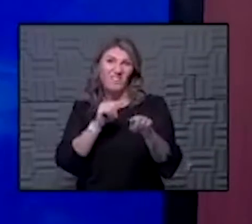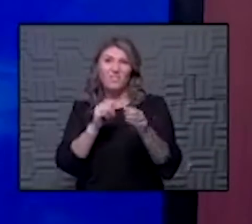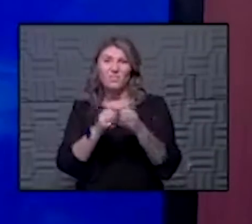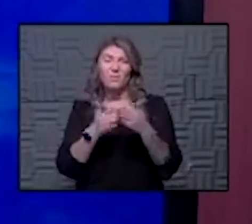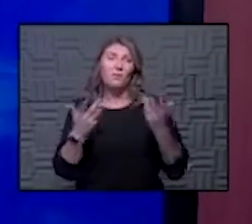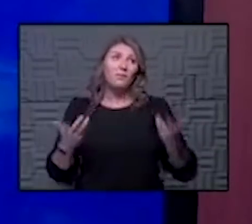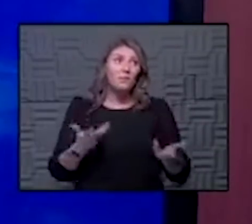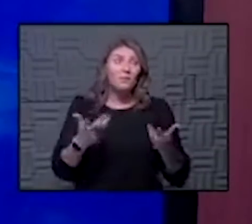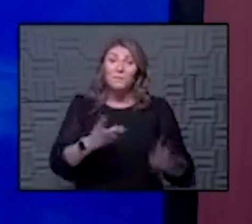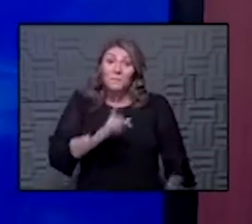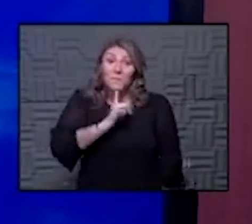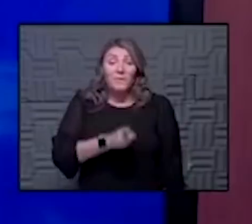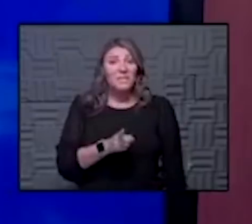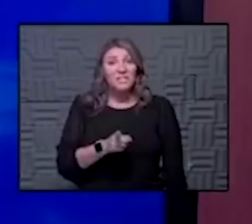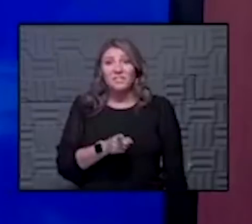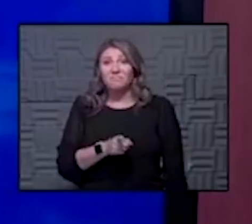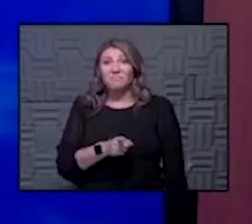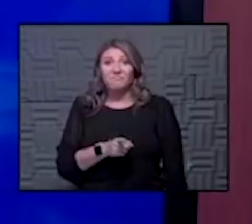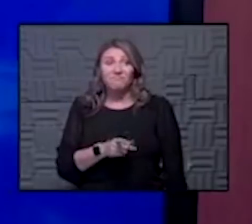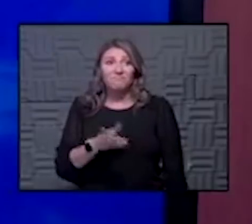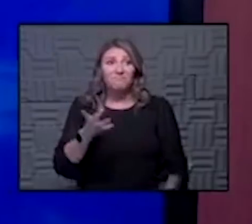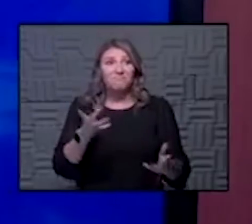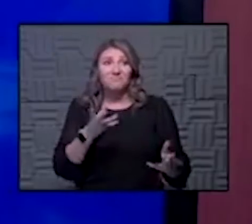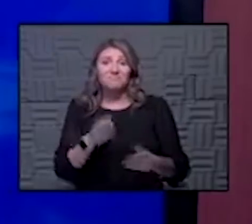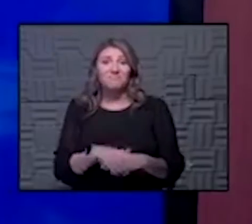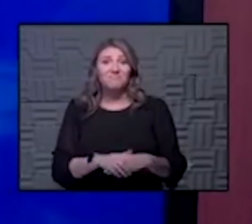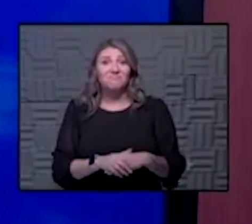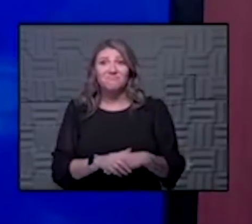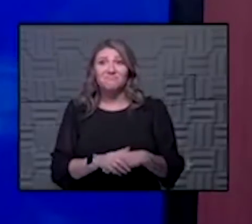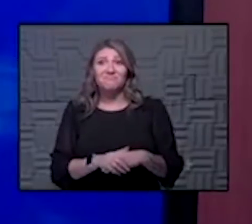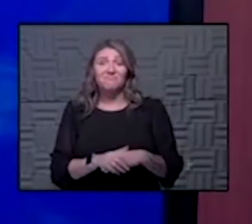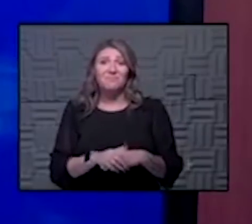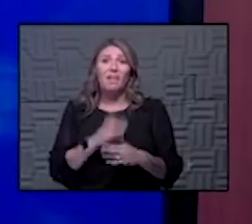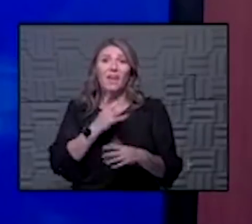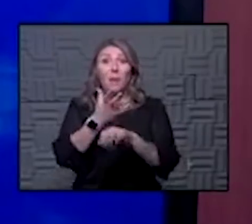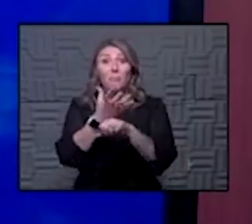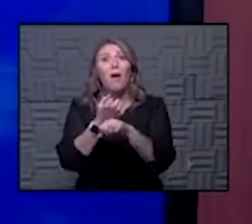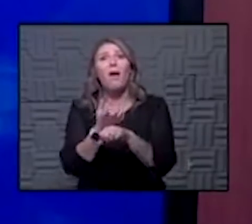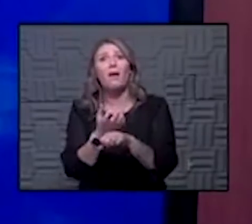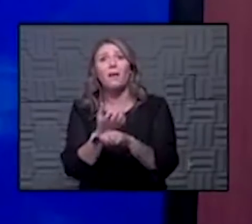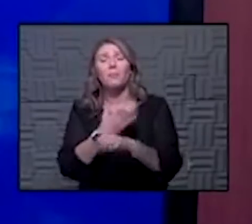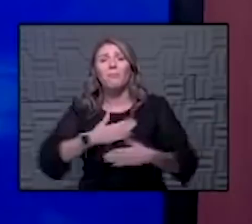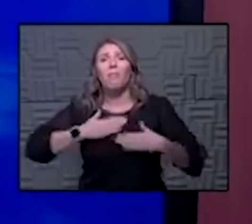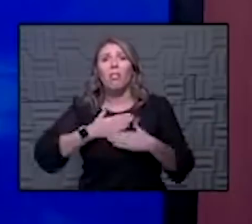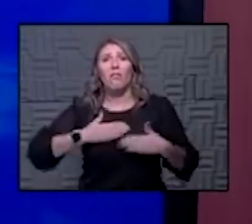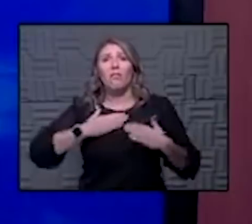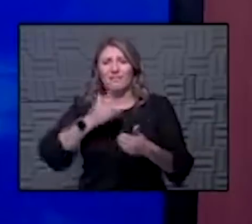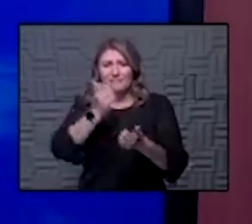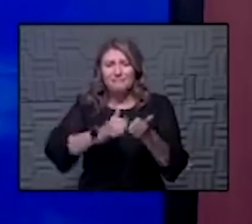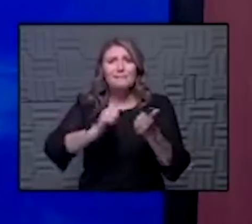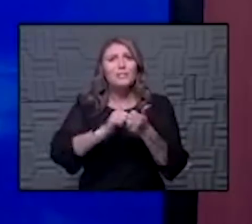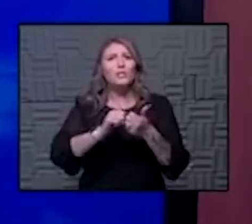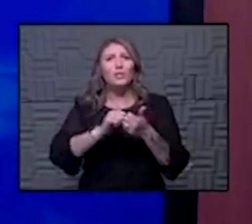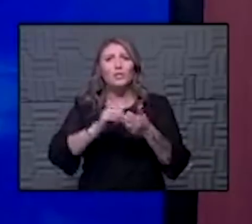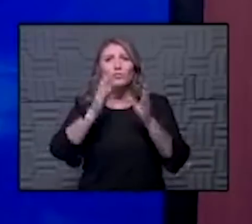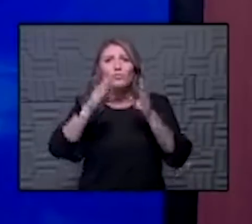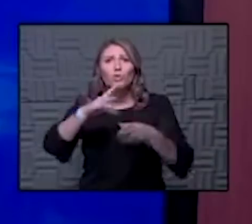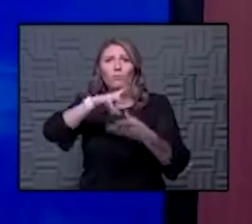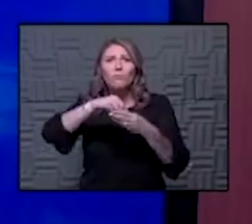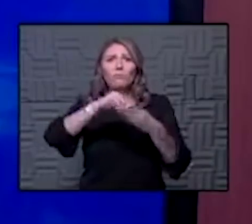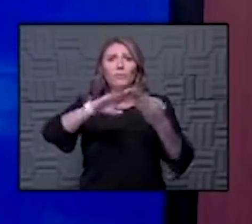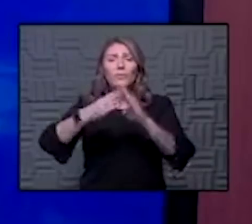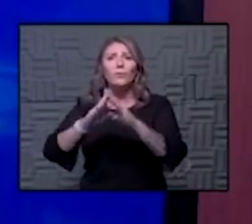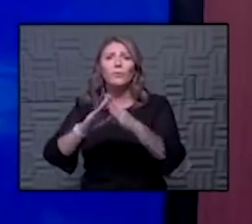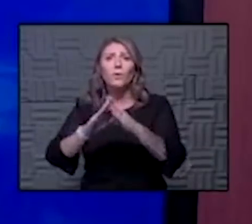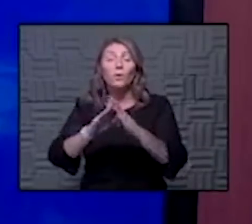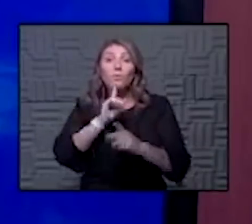a really almost passionate beg of each and every member in the community to really understand that what